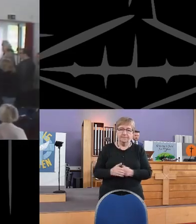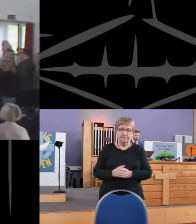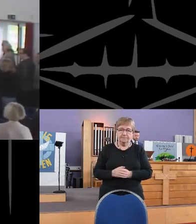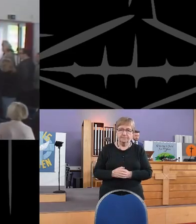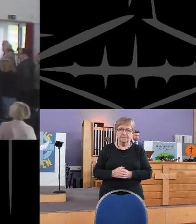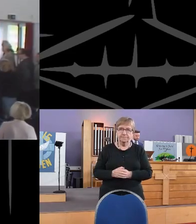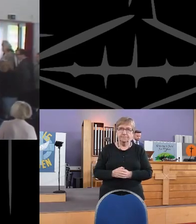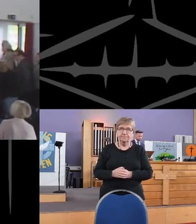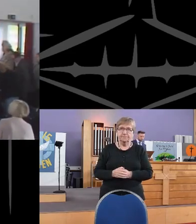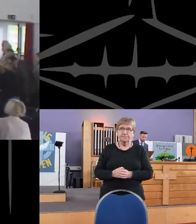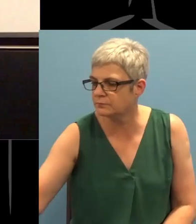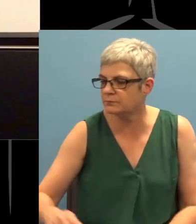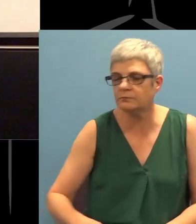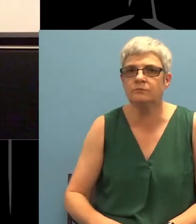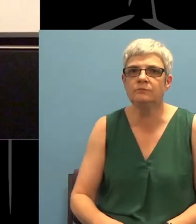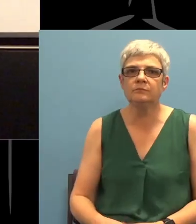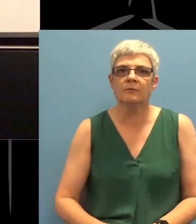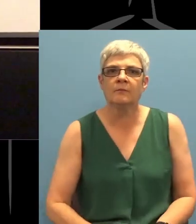everlasting. Amen.